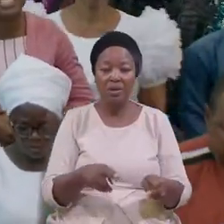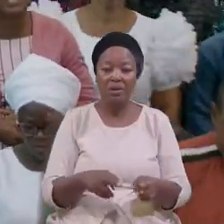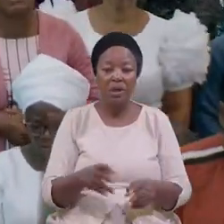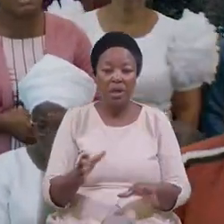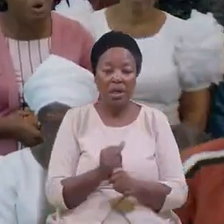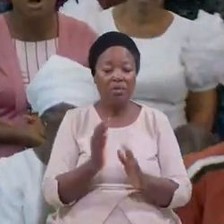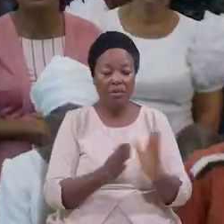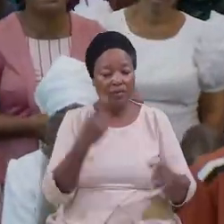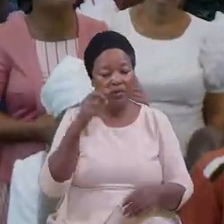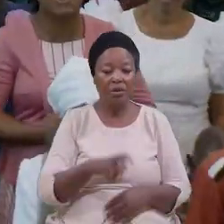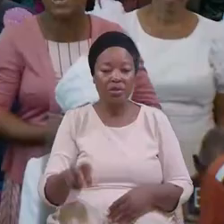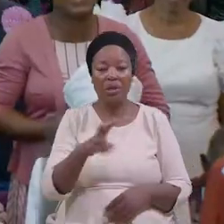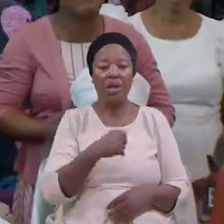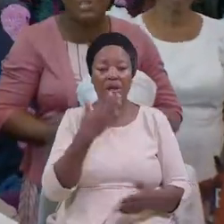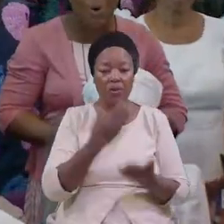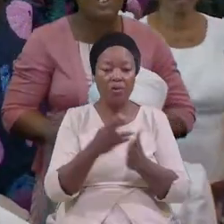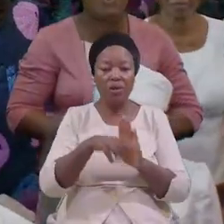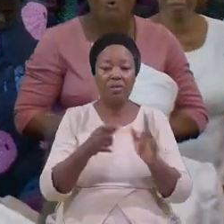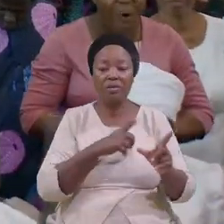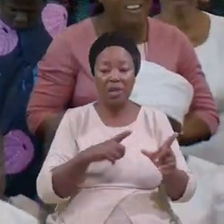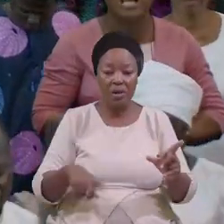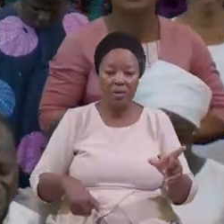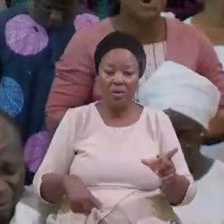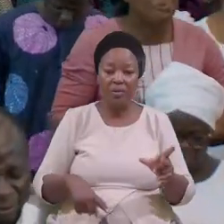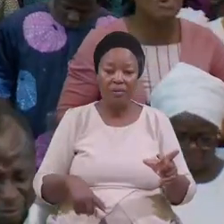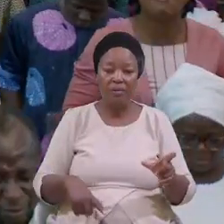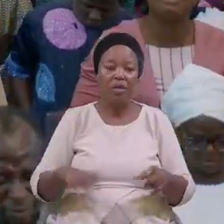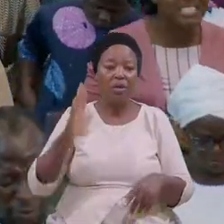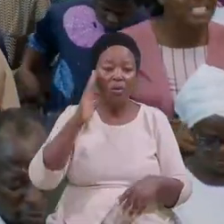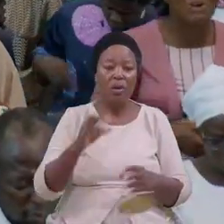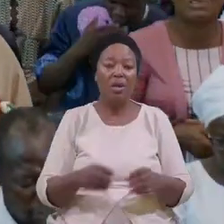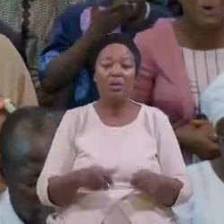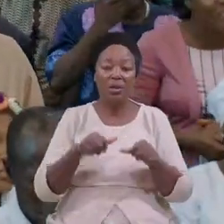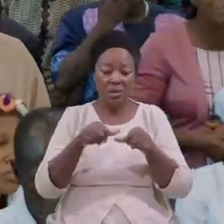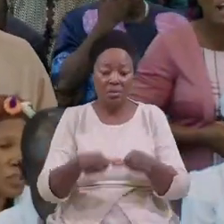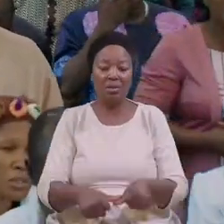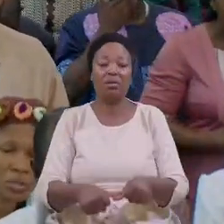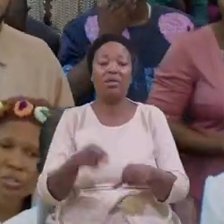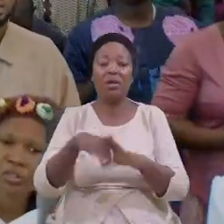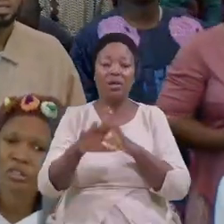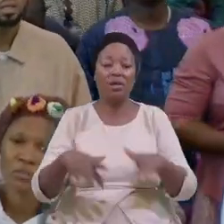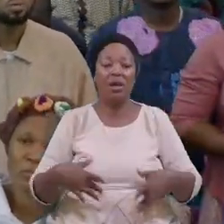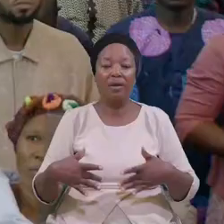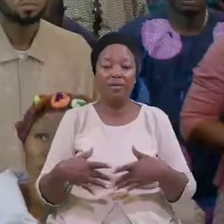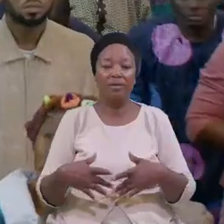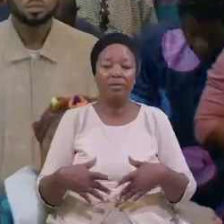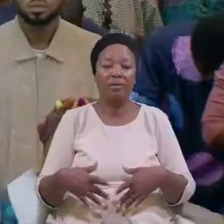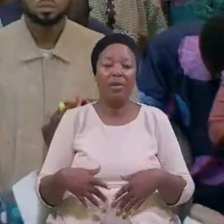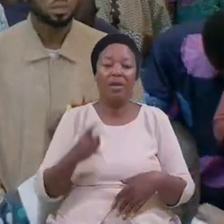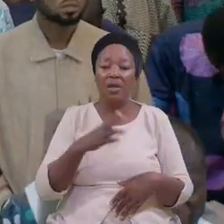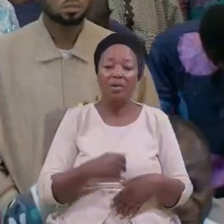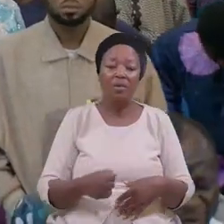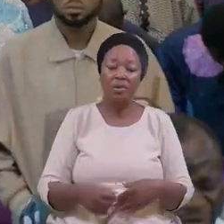And the goodness of the Lord will abound in your life. He'll replenish